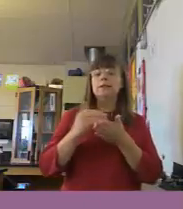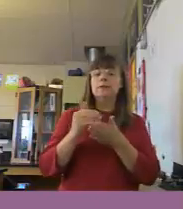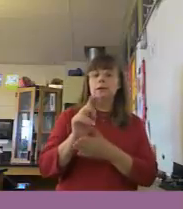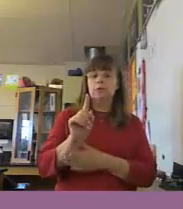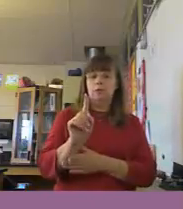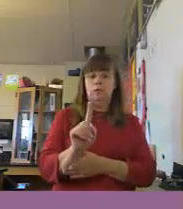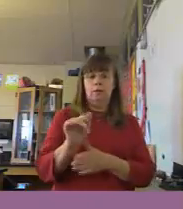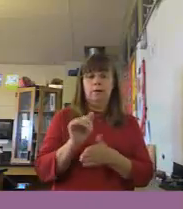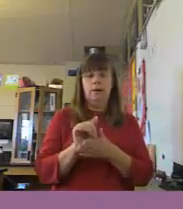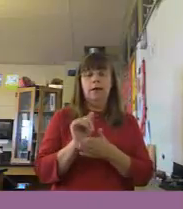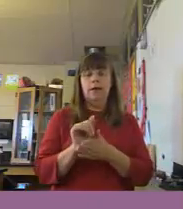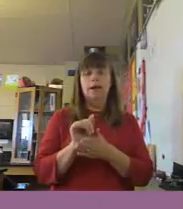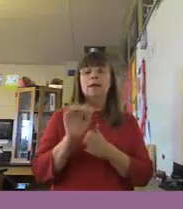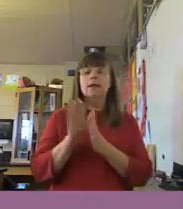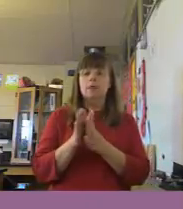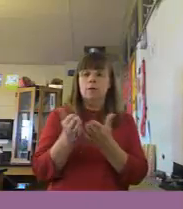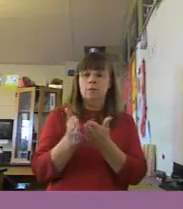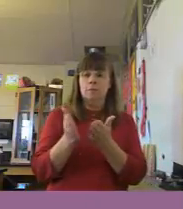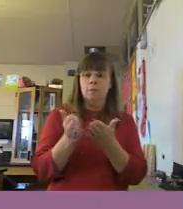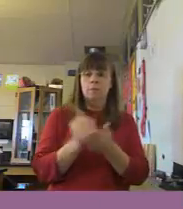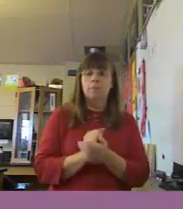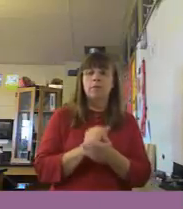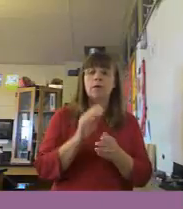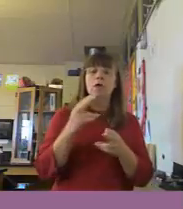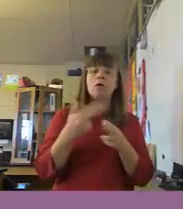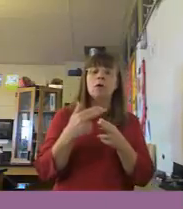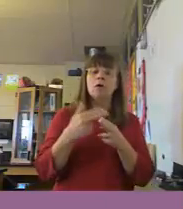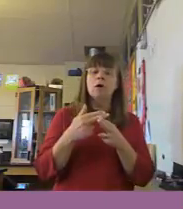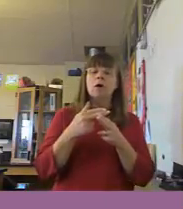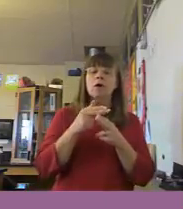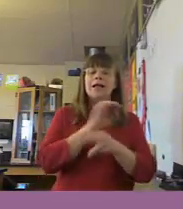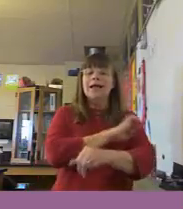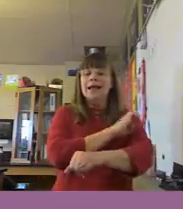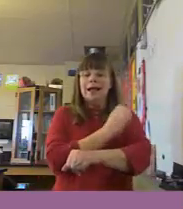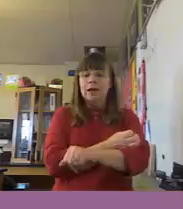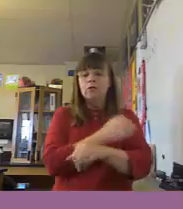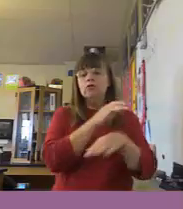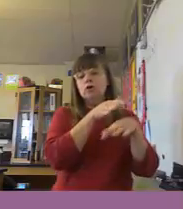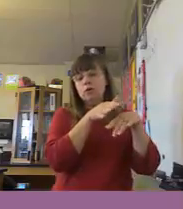environmental science book, and that's on energy flow in ecosystems.